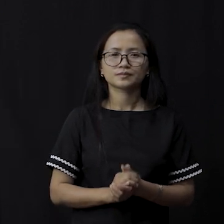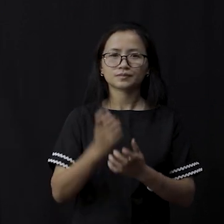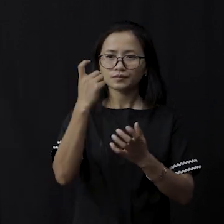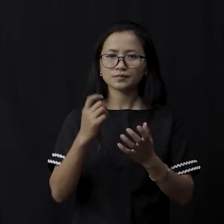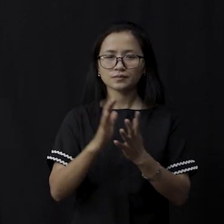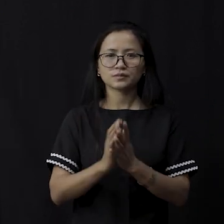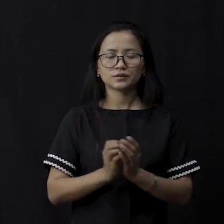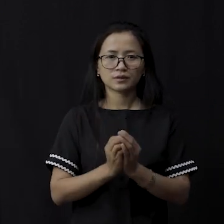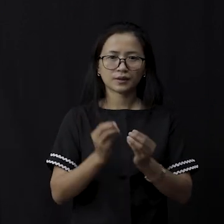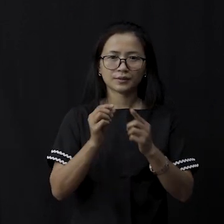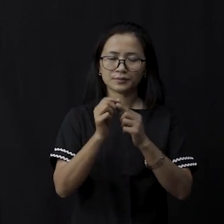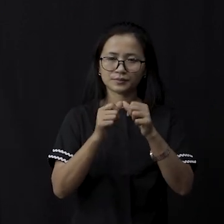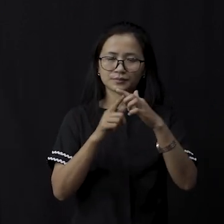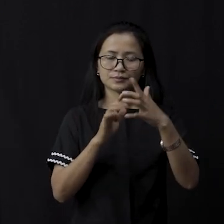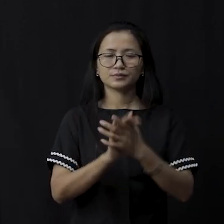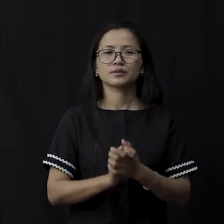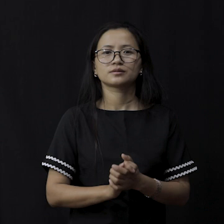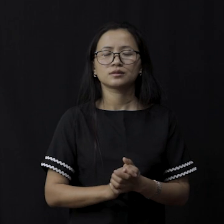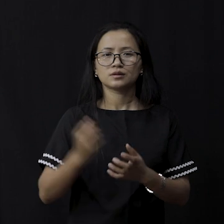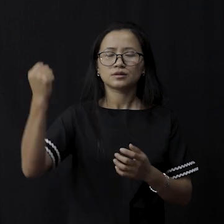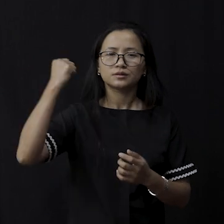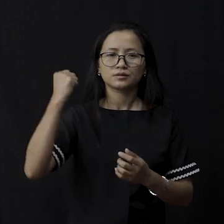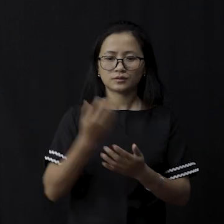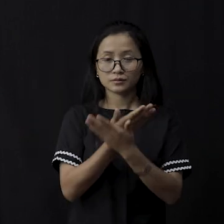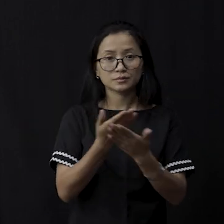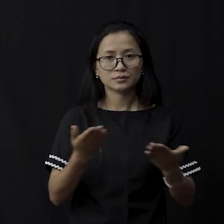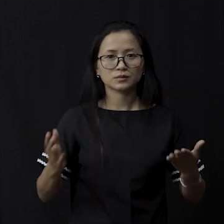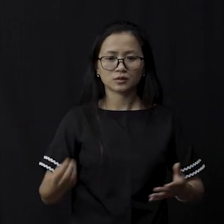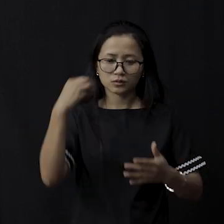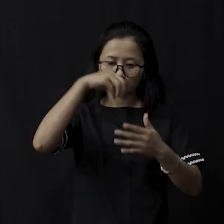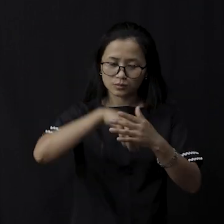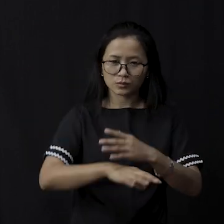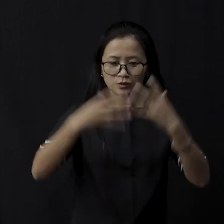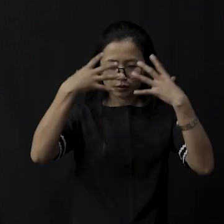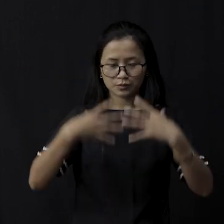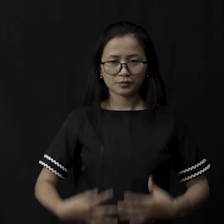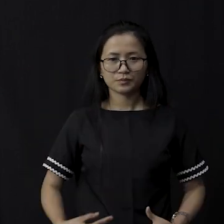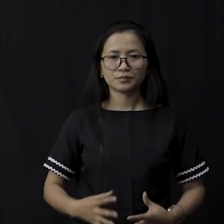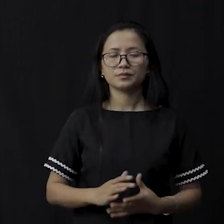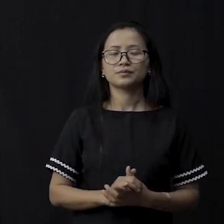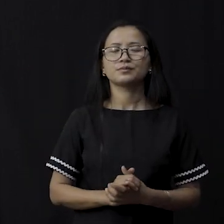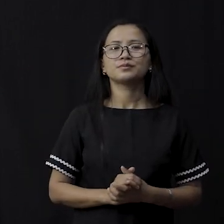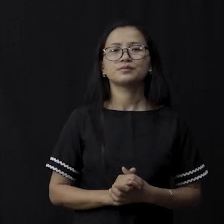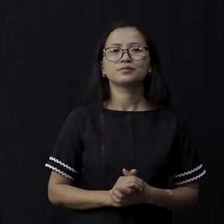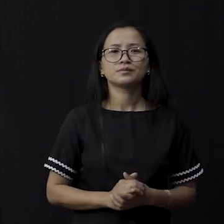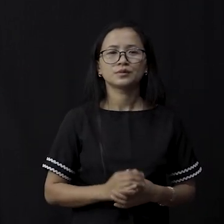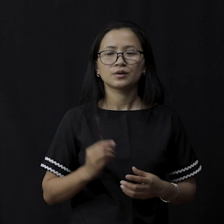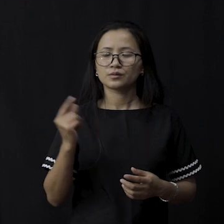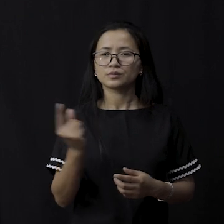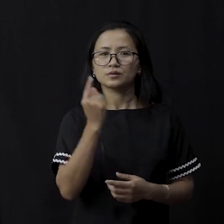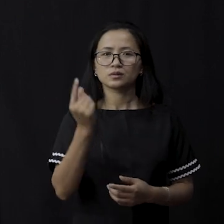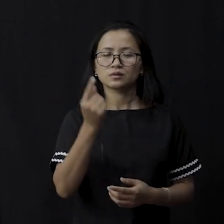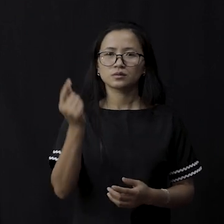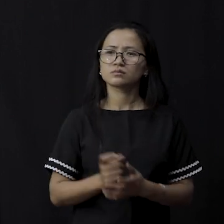of packed energy in them, and it is stored in our body. It gets stored in our body, and we can use